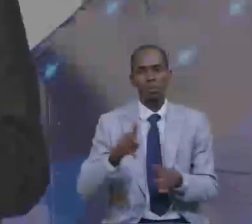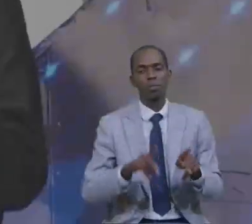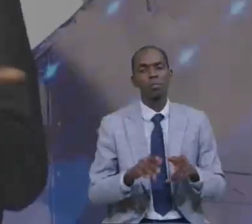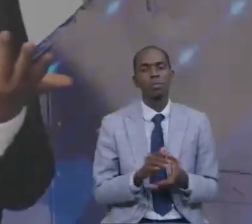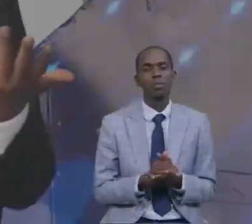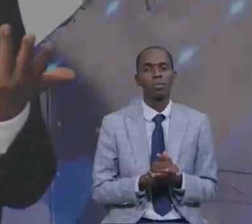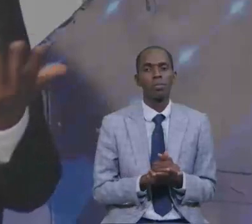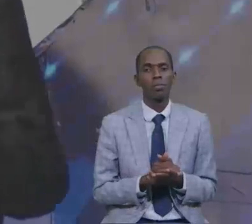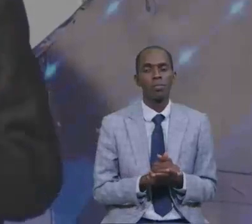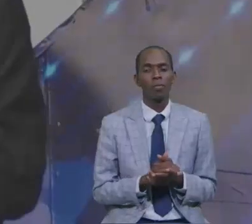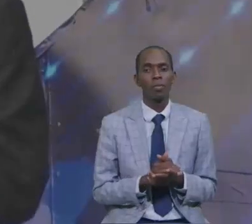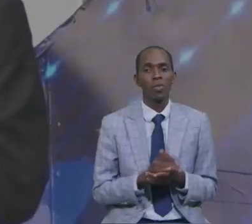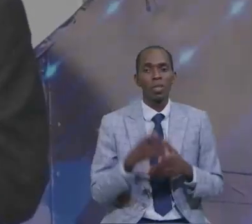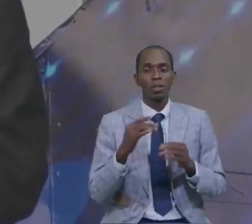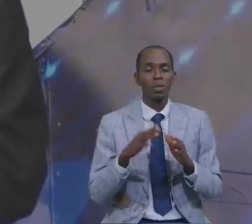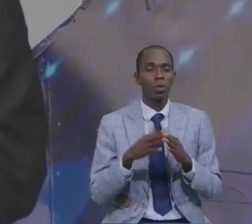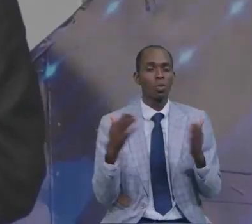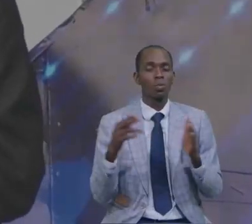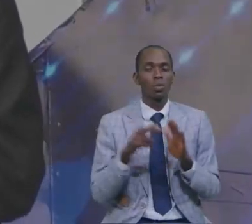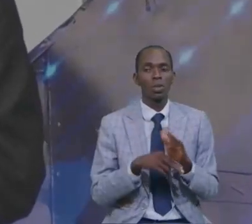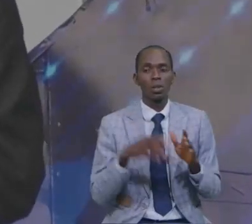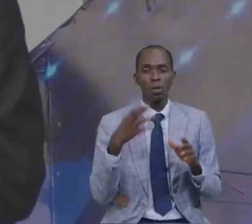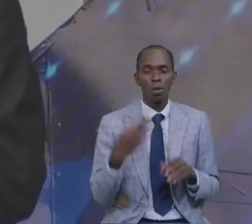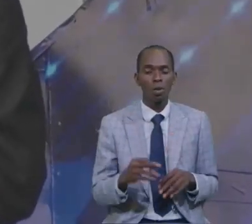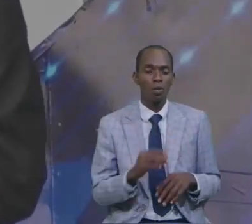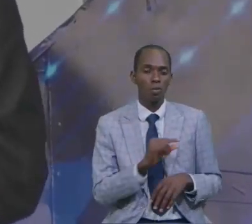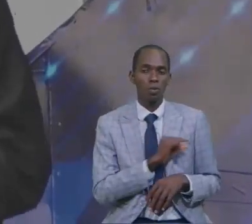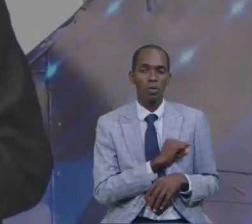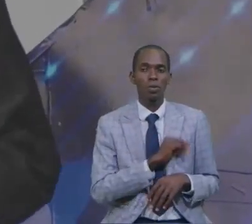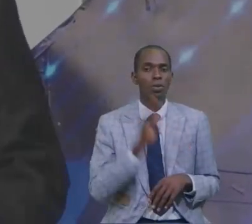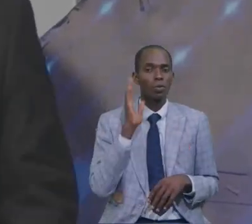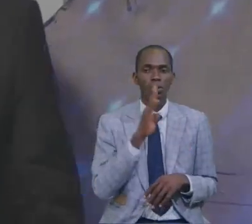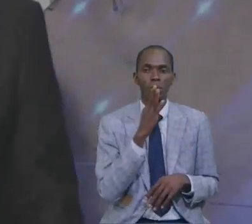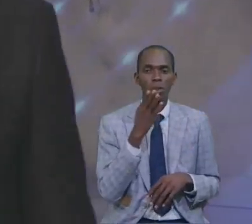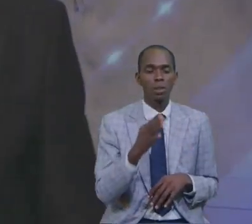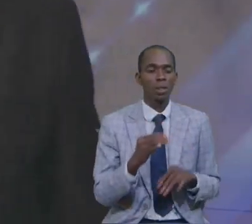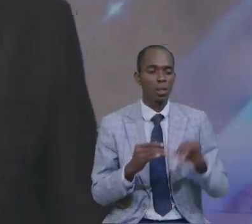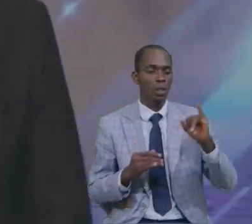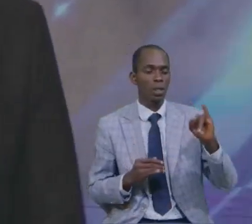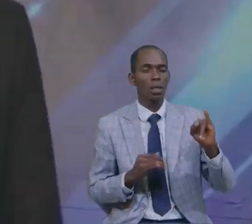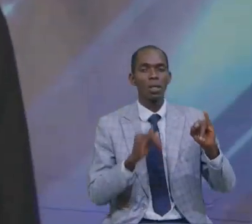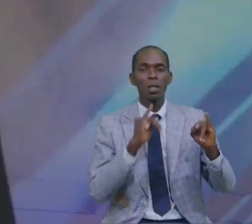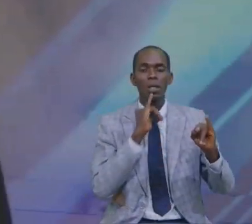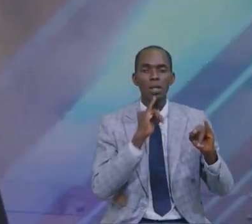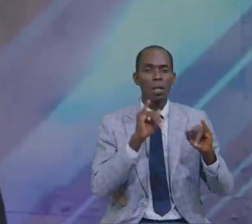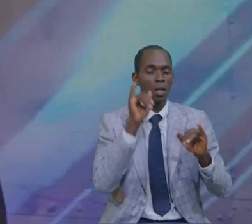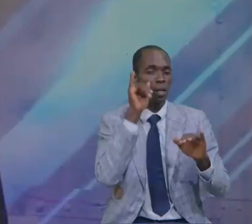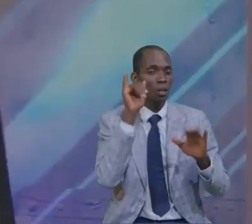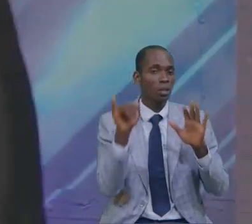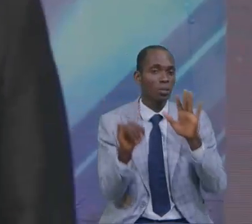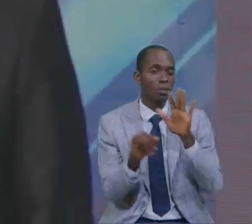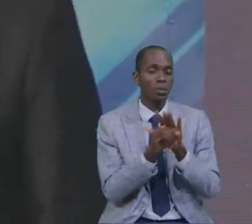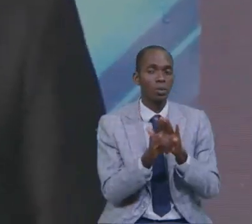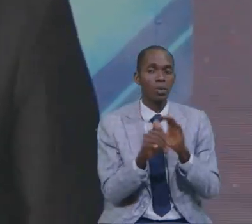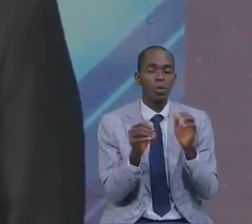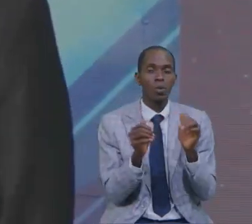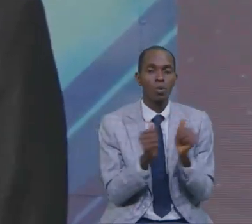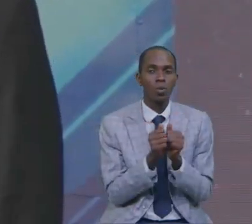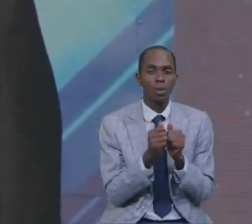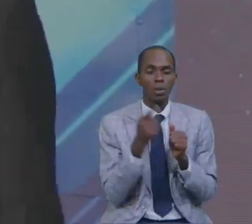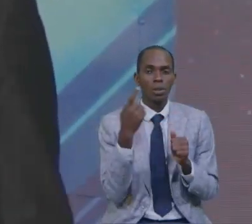identification with the actions of Christ. Whatever Christ will not do,